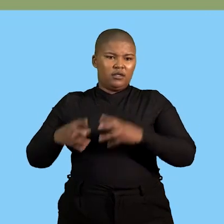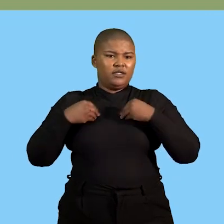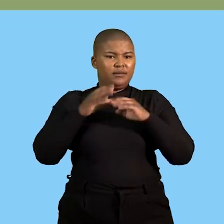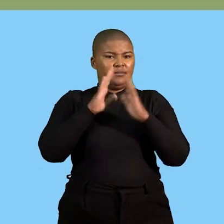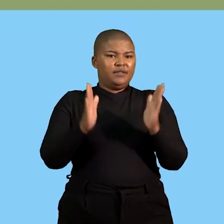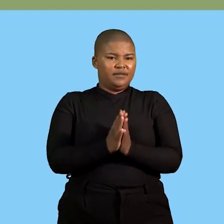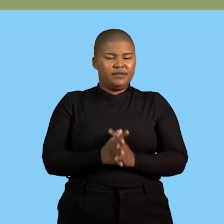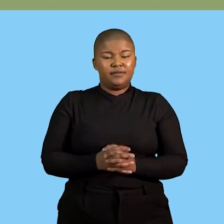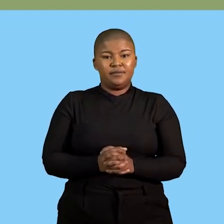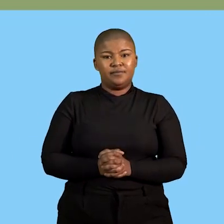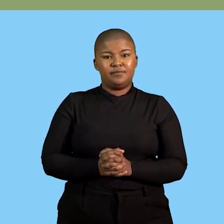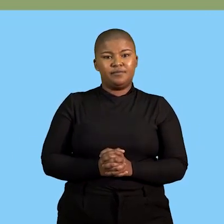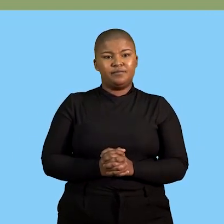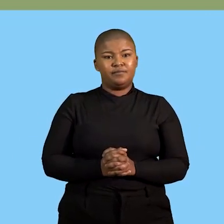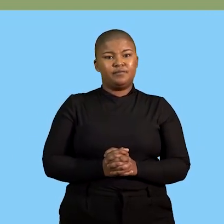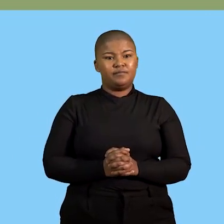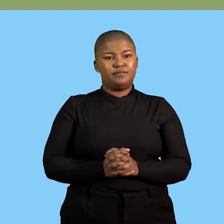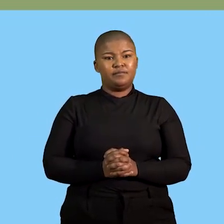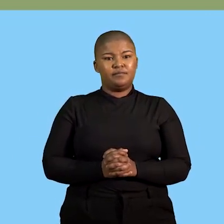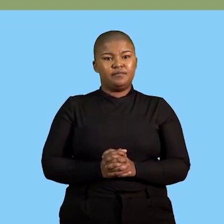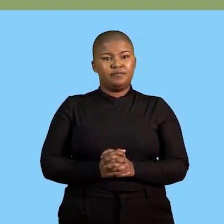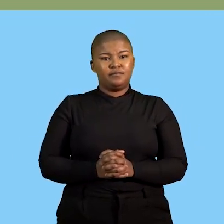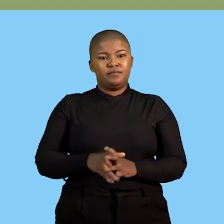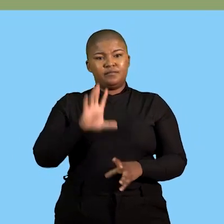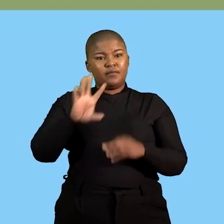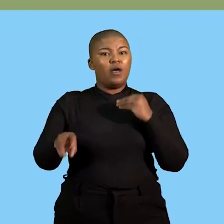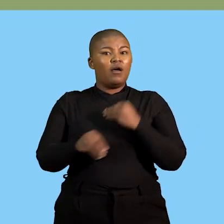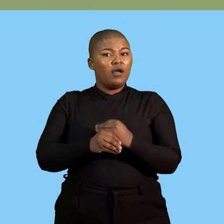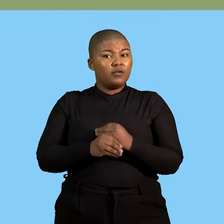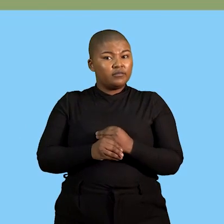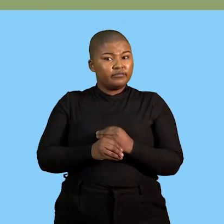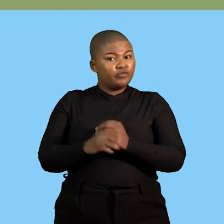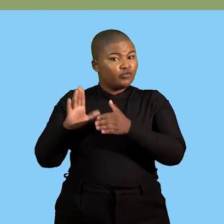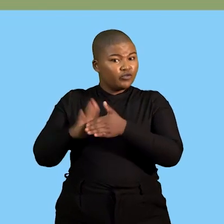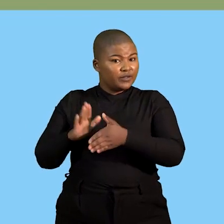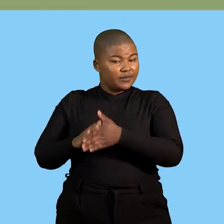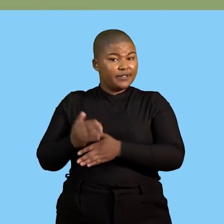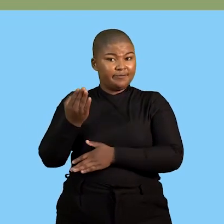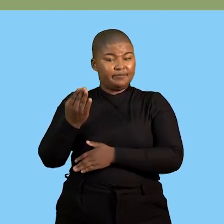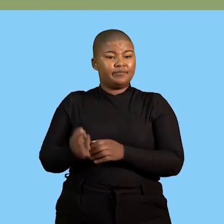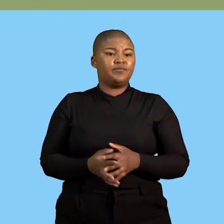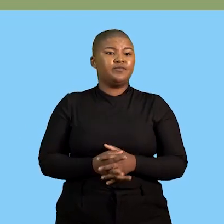over-agrees over everything, because how do you motivate? He accepts